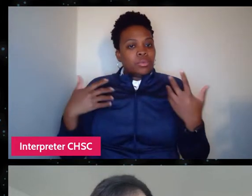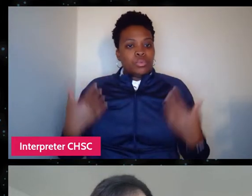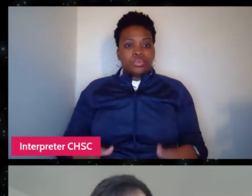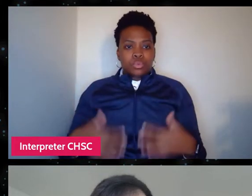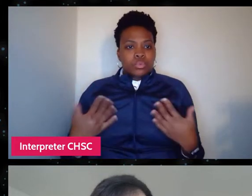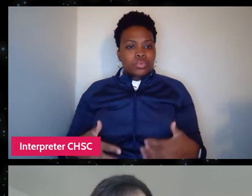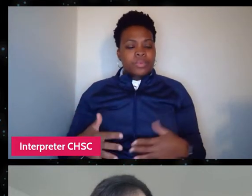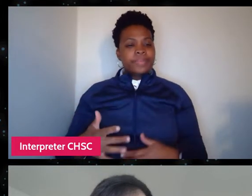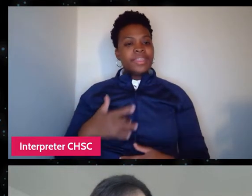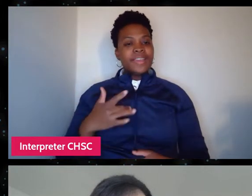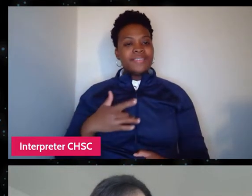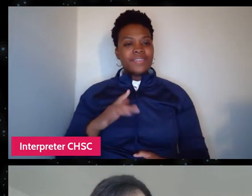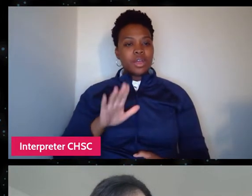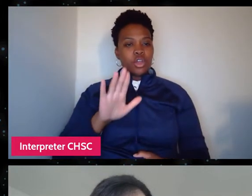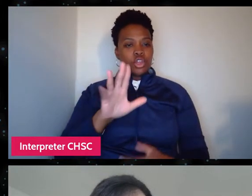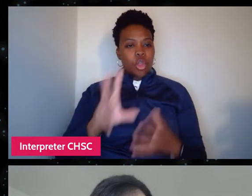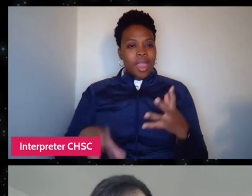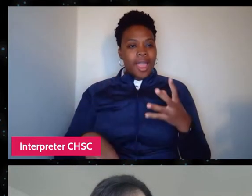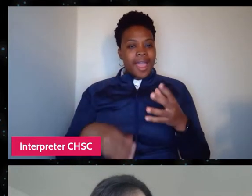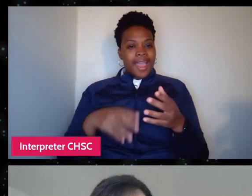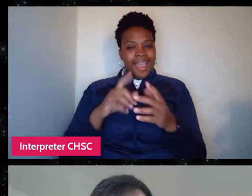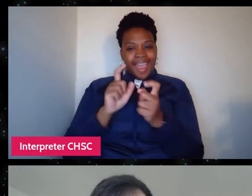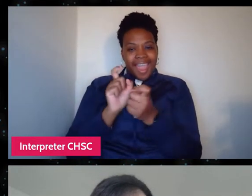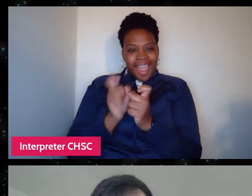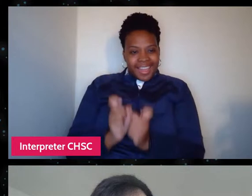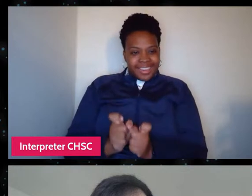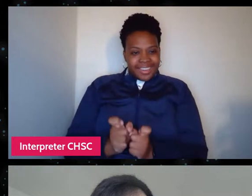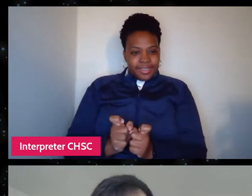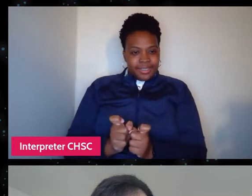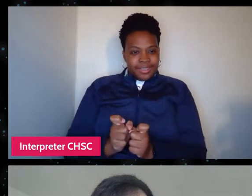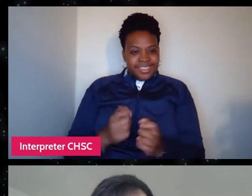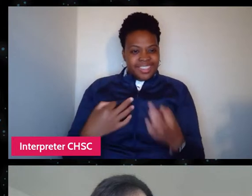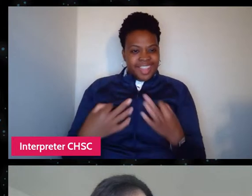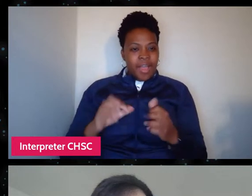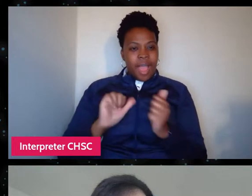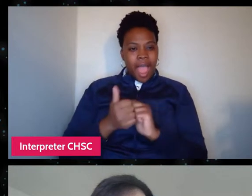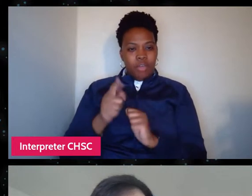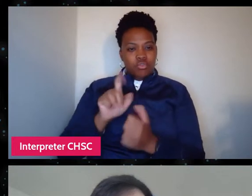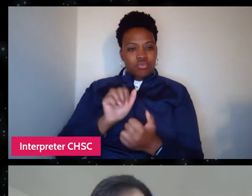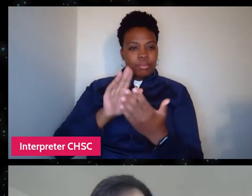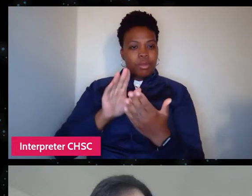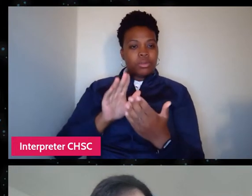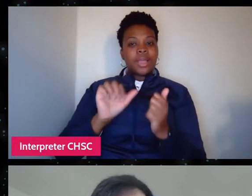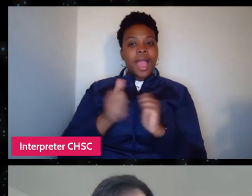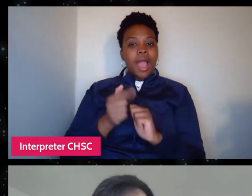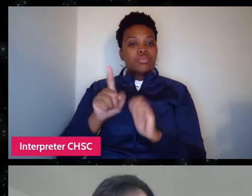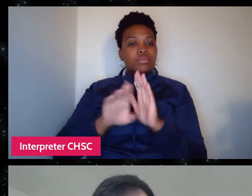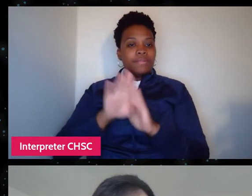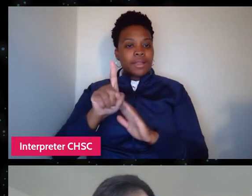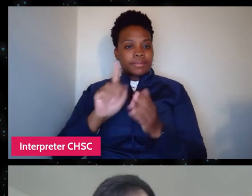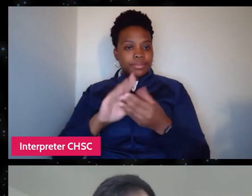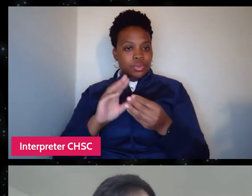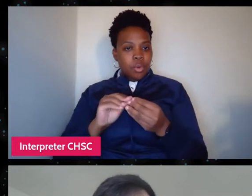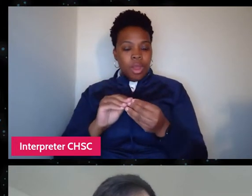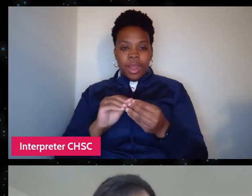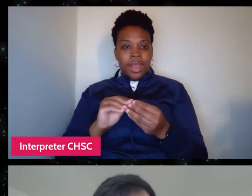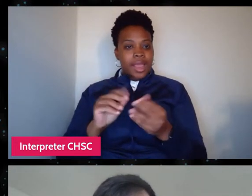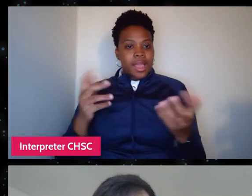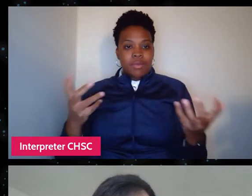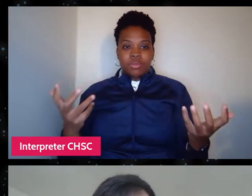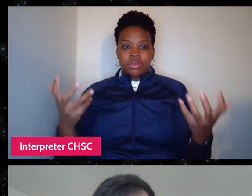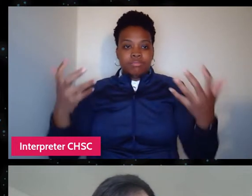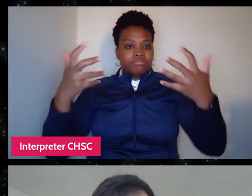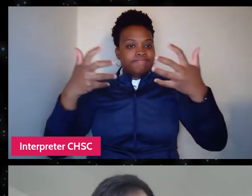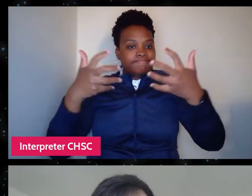like your editing style and the way that you approached it and the way that you developed the story was just, it just went so hand in hand with